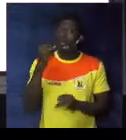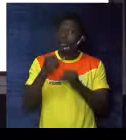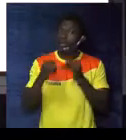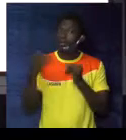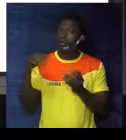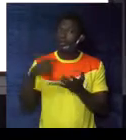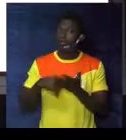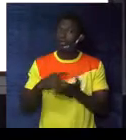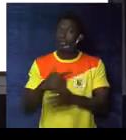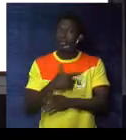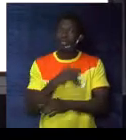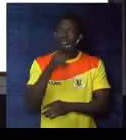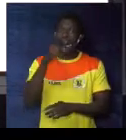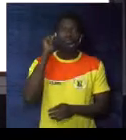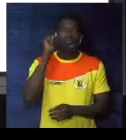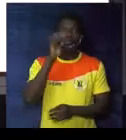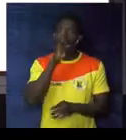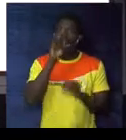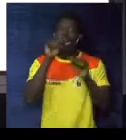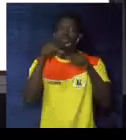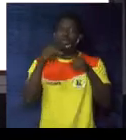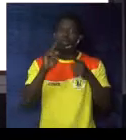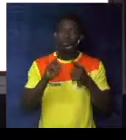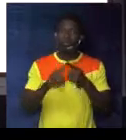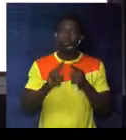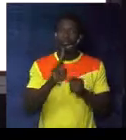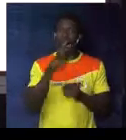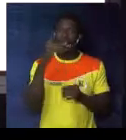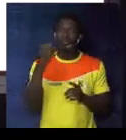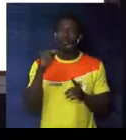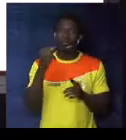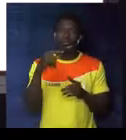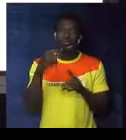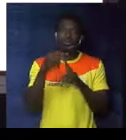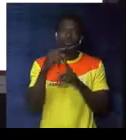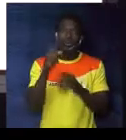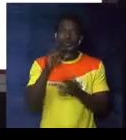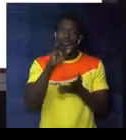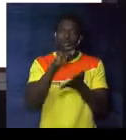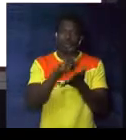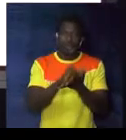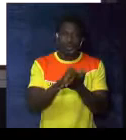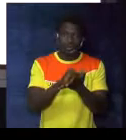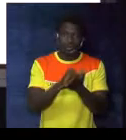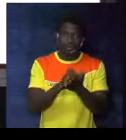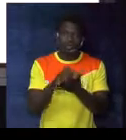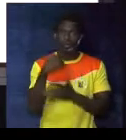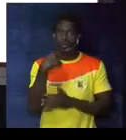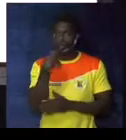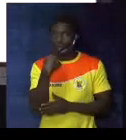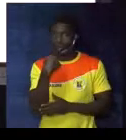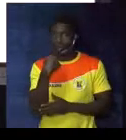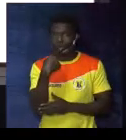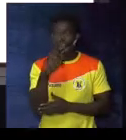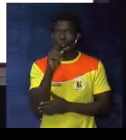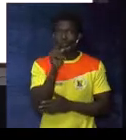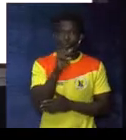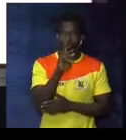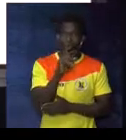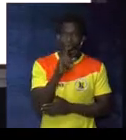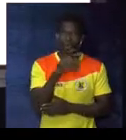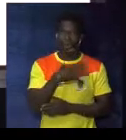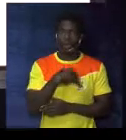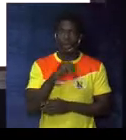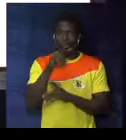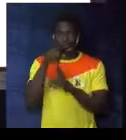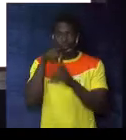By the end of this lesson, you should be able to use the words that, who,